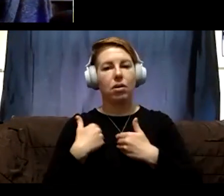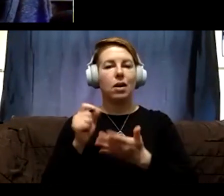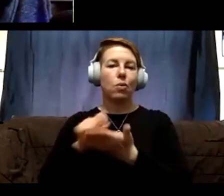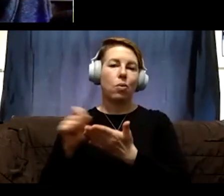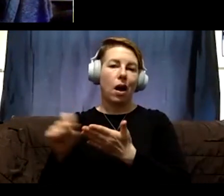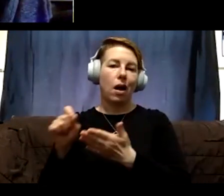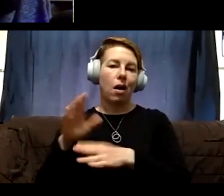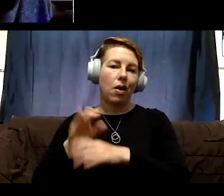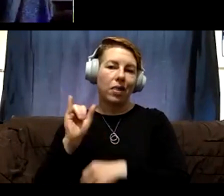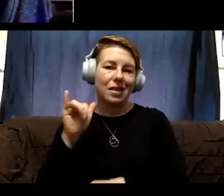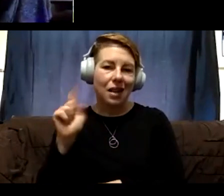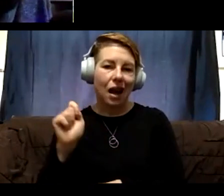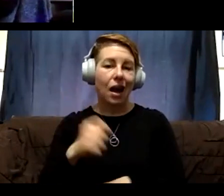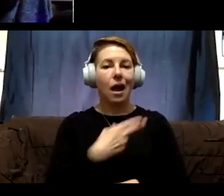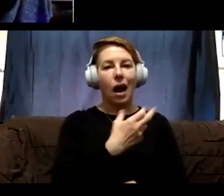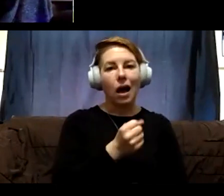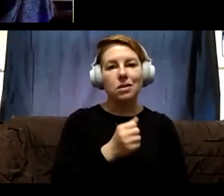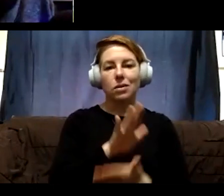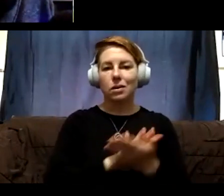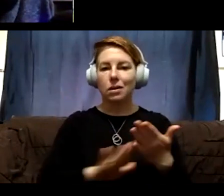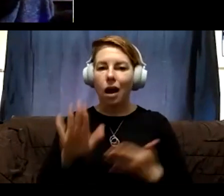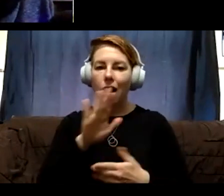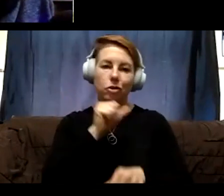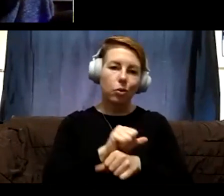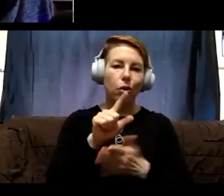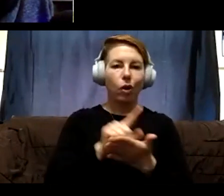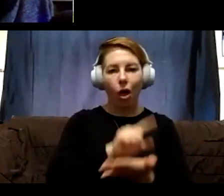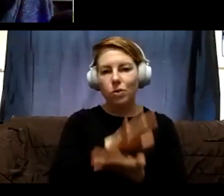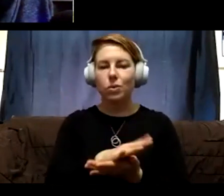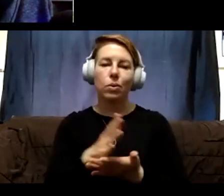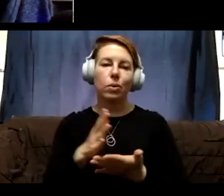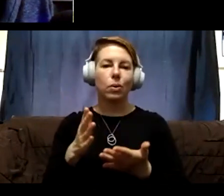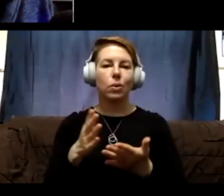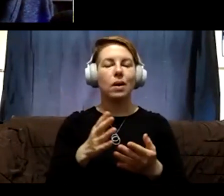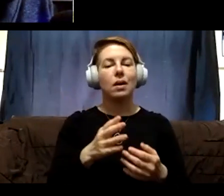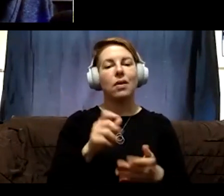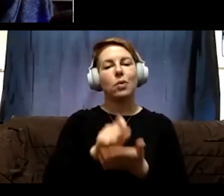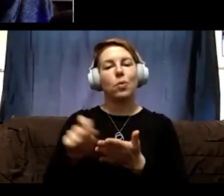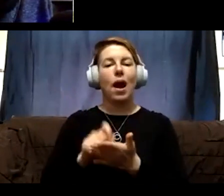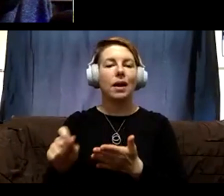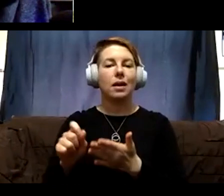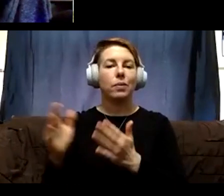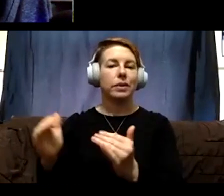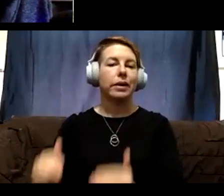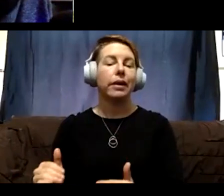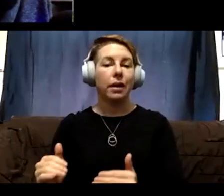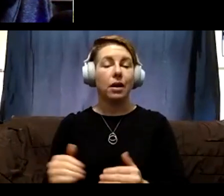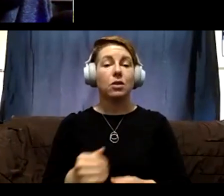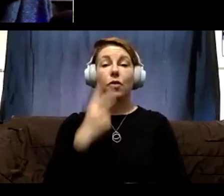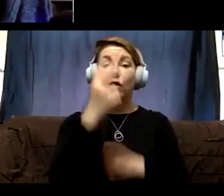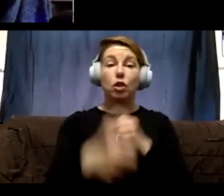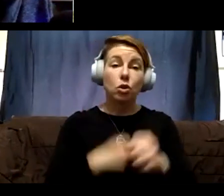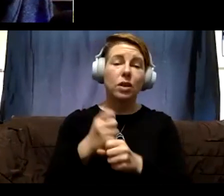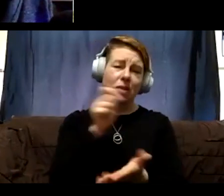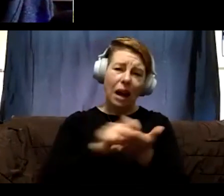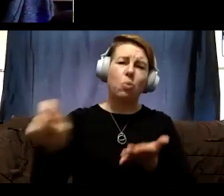college, work, law school, whatever. And so for 2 full years, I got to do nothing but write. And I wrote a ton. And that